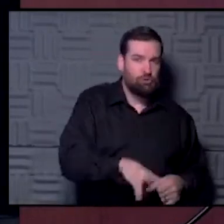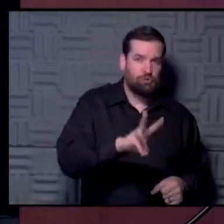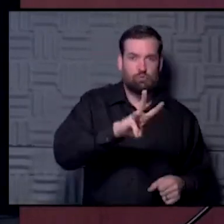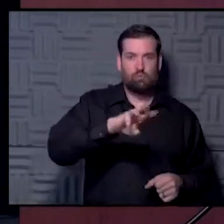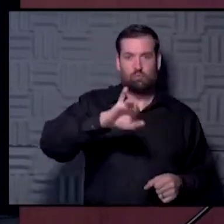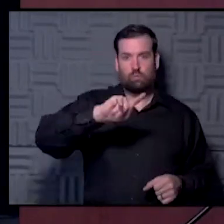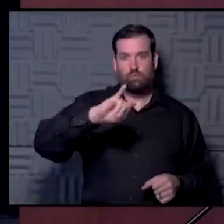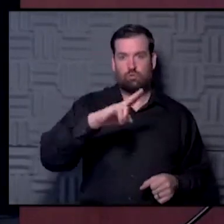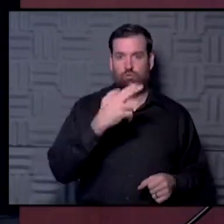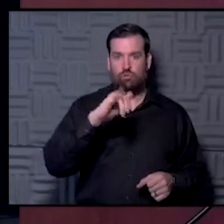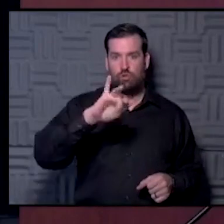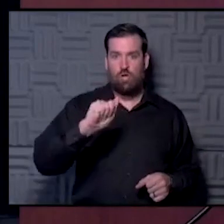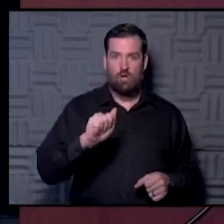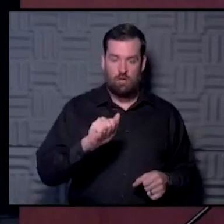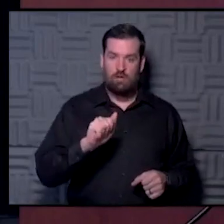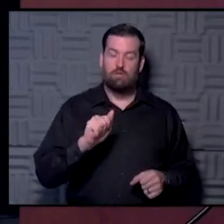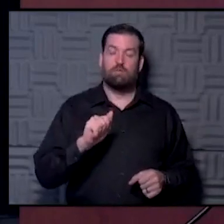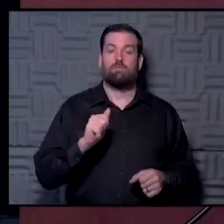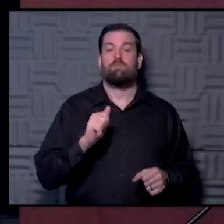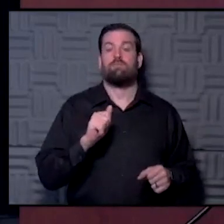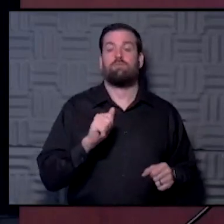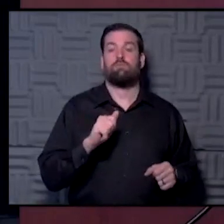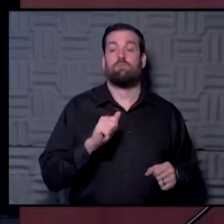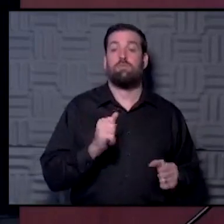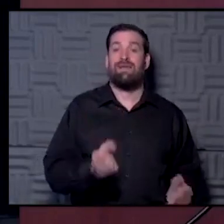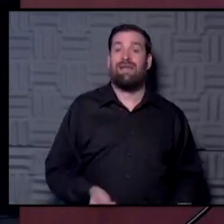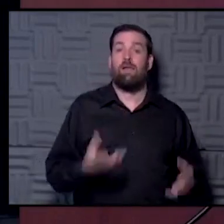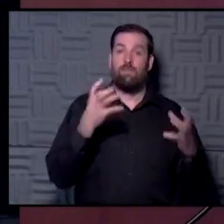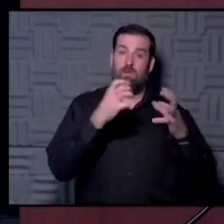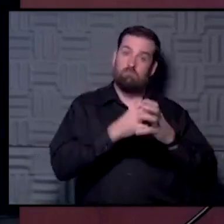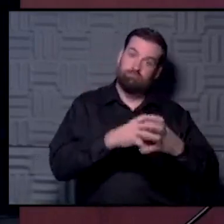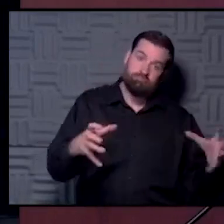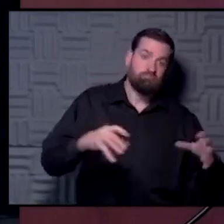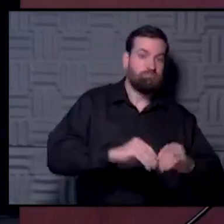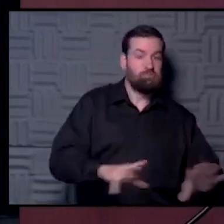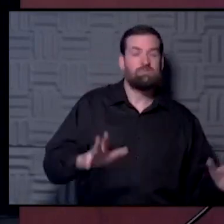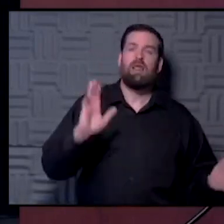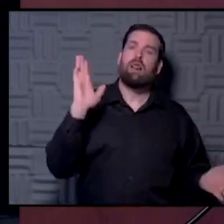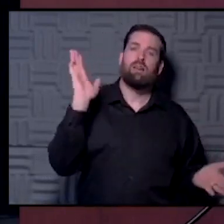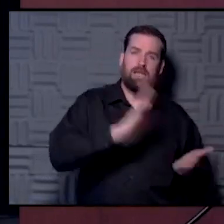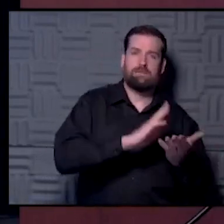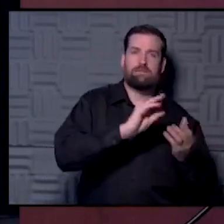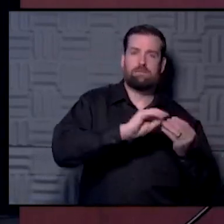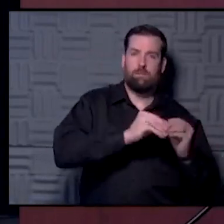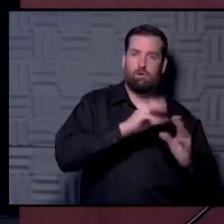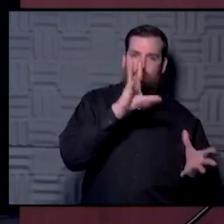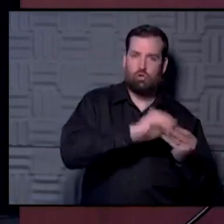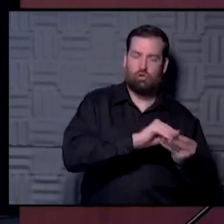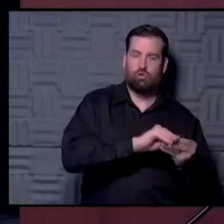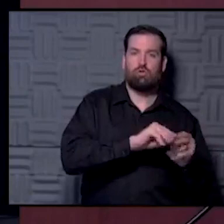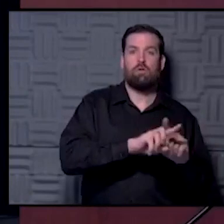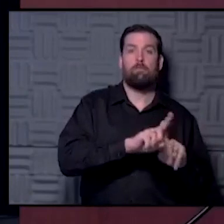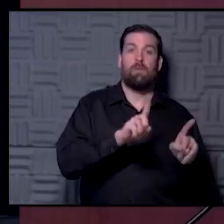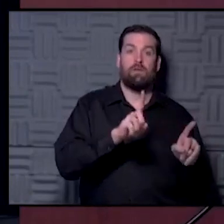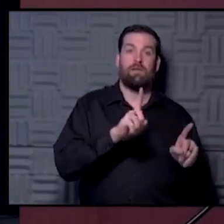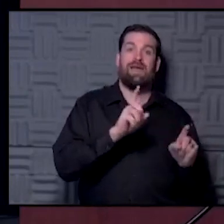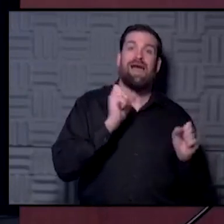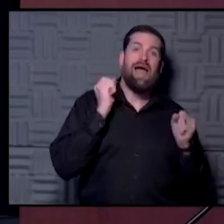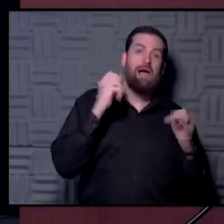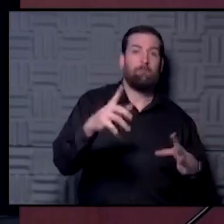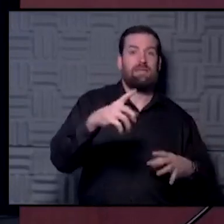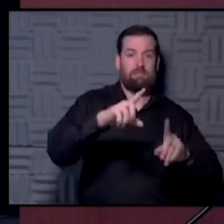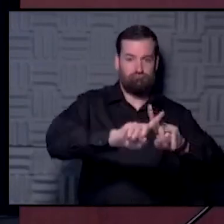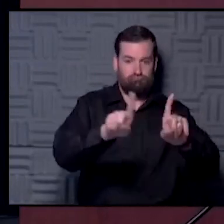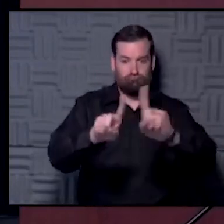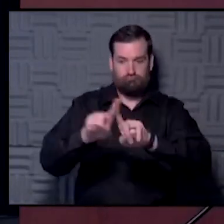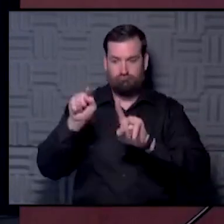an increase in the number of outbreaks. So they're smaller, of course, in a smaller population, but an increase in the number of